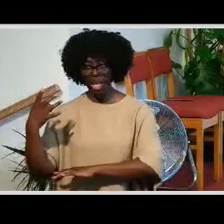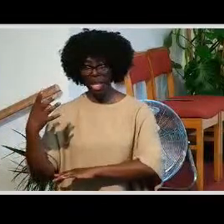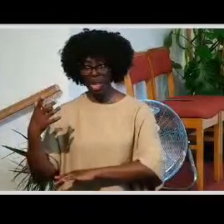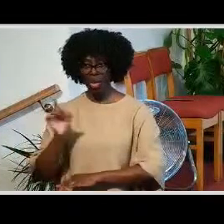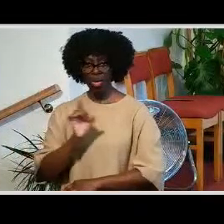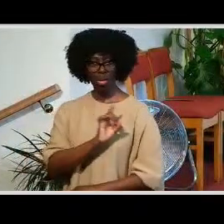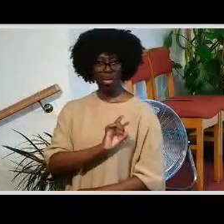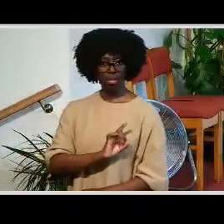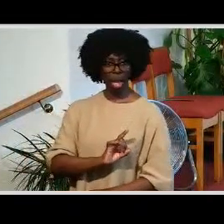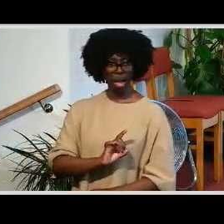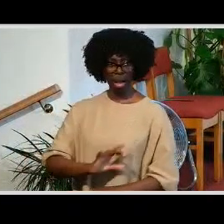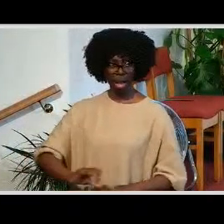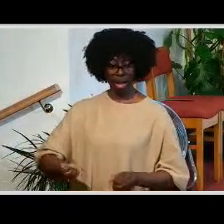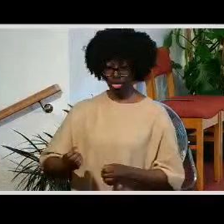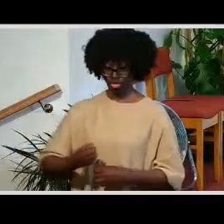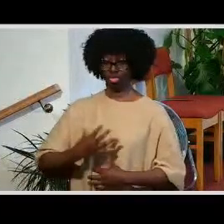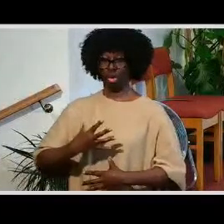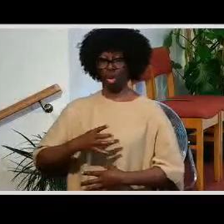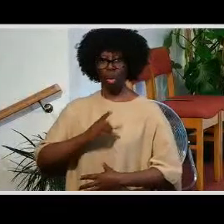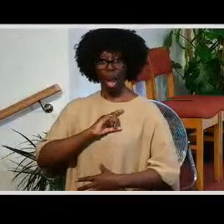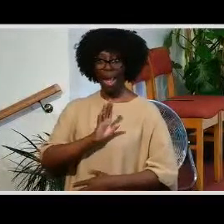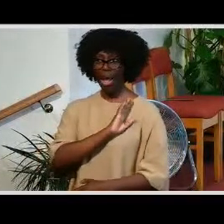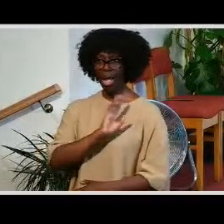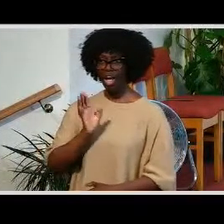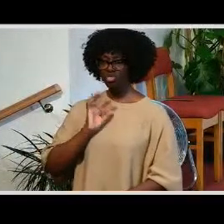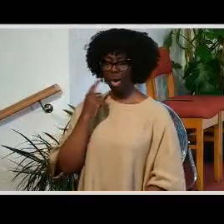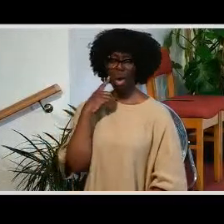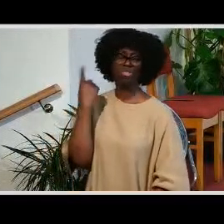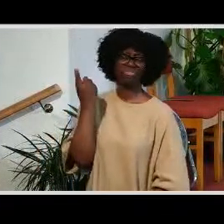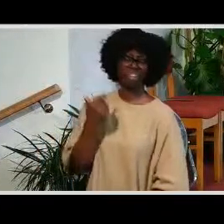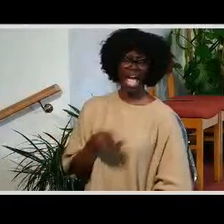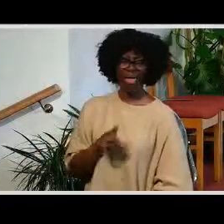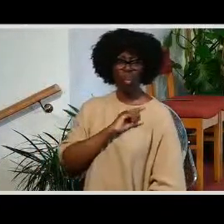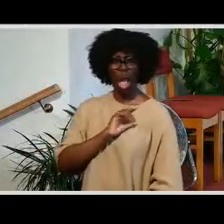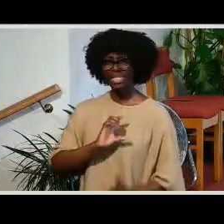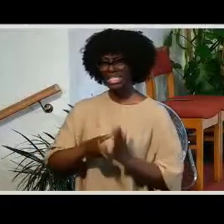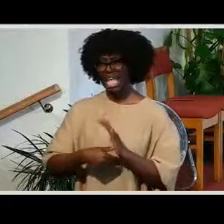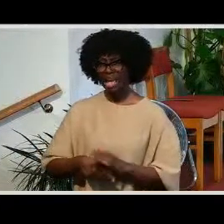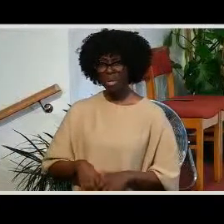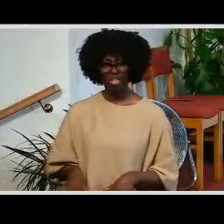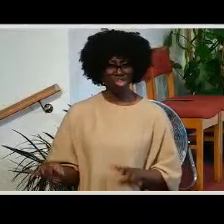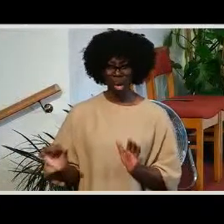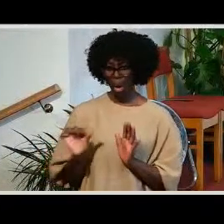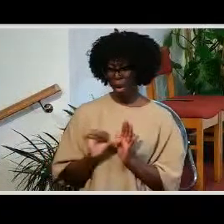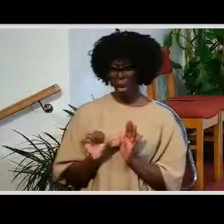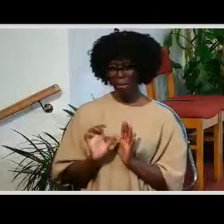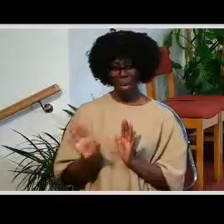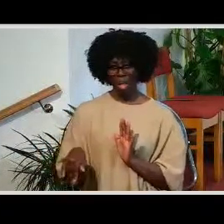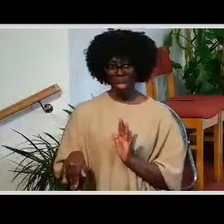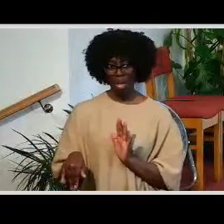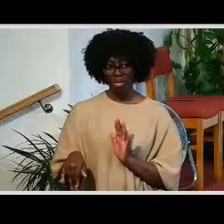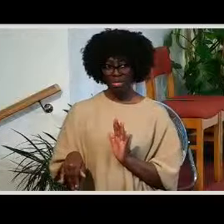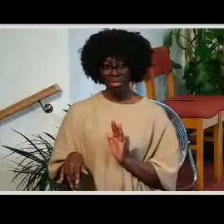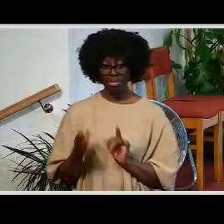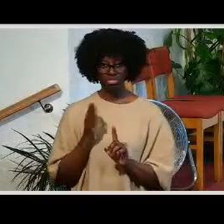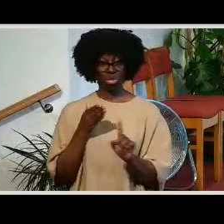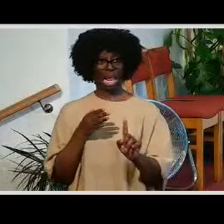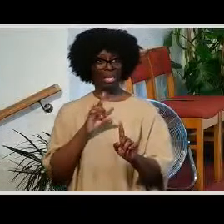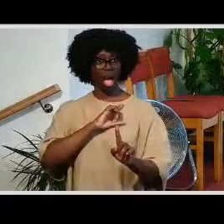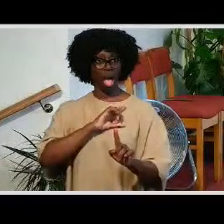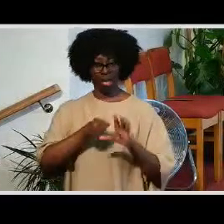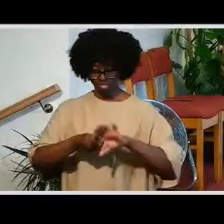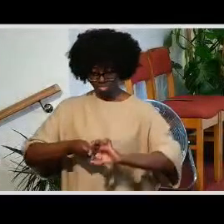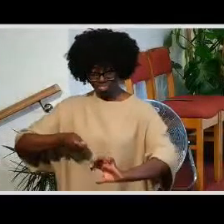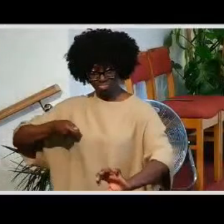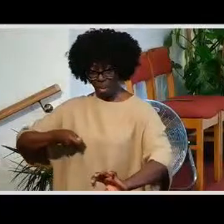guards thought, he's all right. Now, what we're saying here is that that was God's plan to destroy the king, and